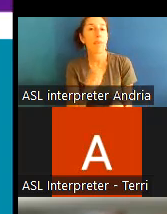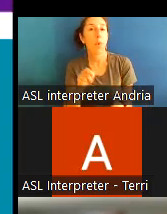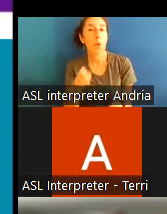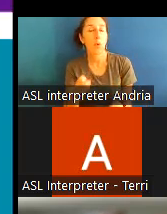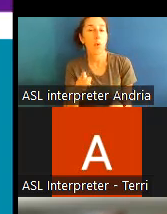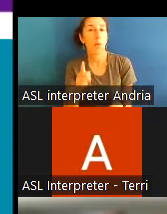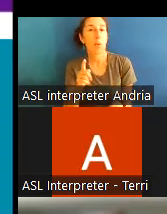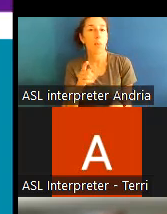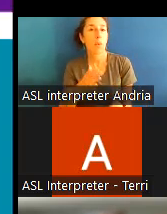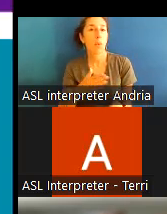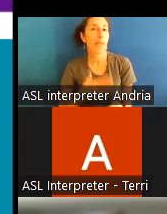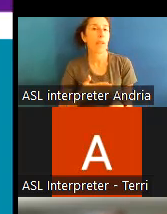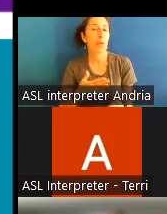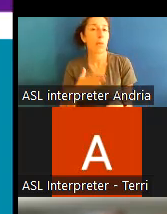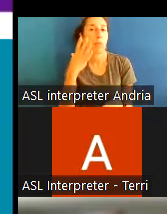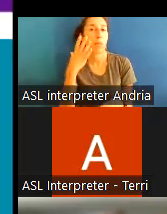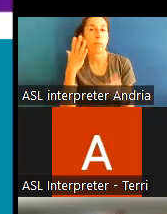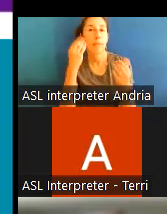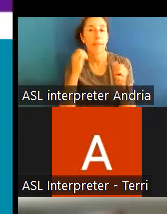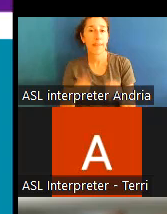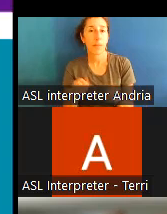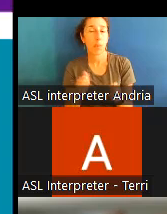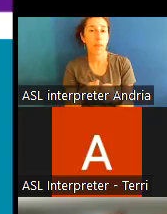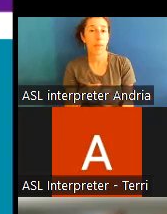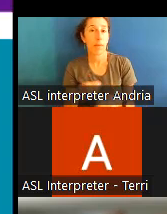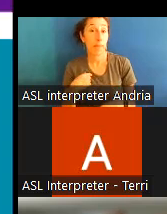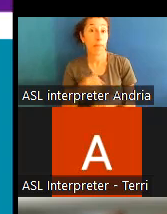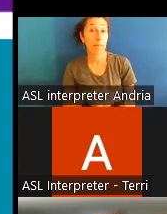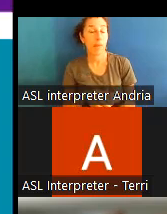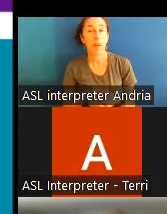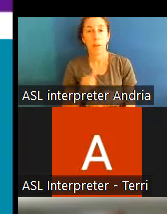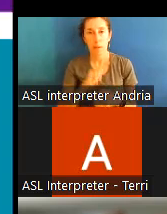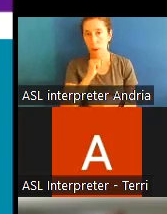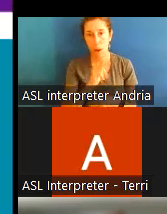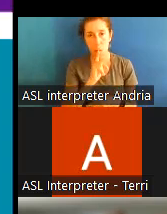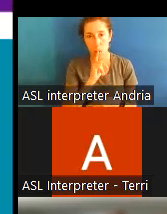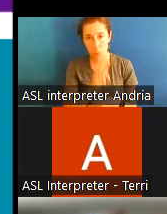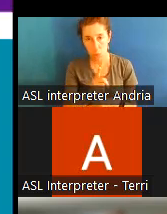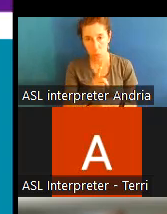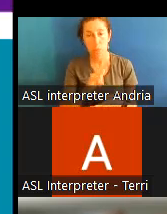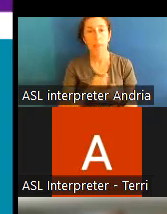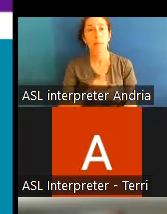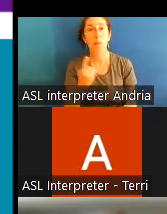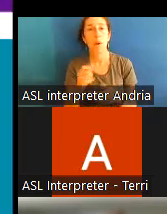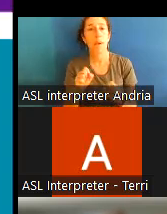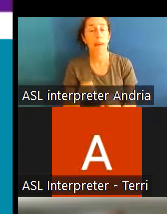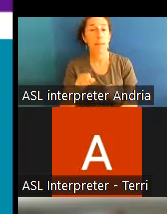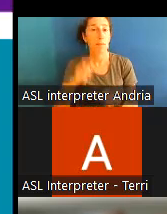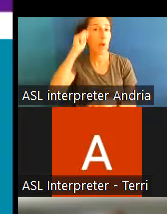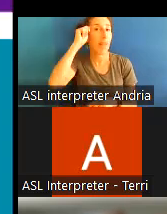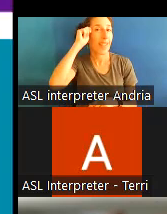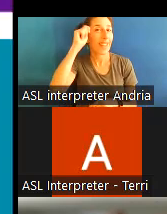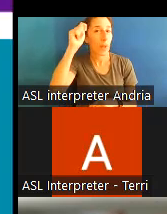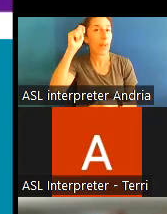be great if somebody would actually study that. But as a bisexual person, you know that you are like